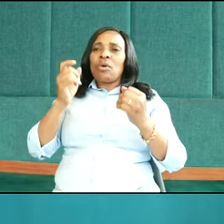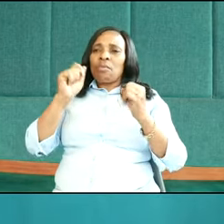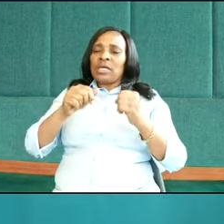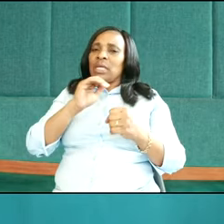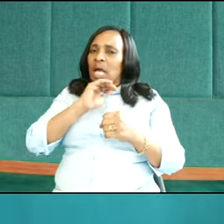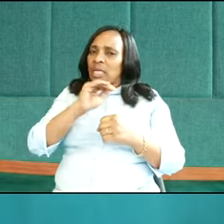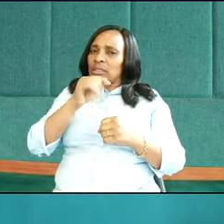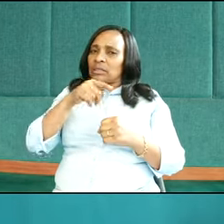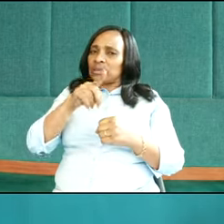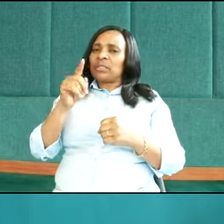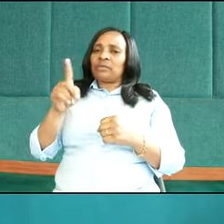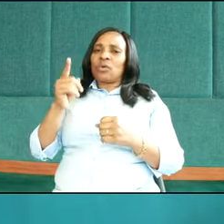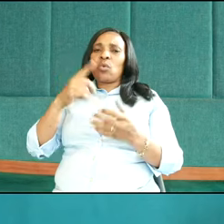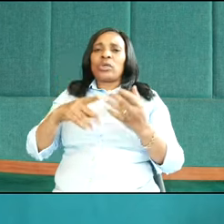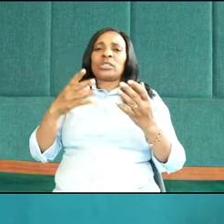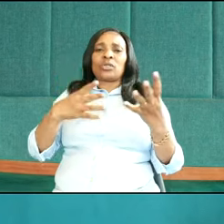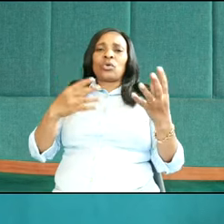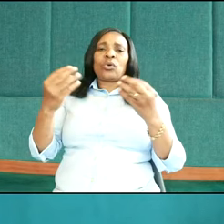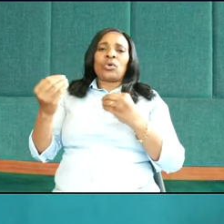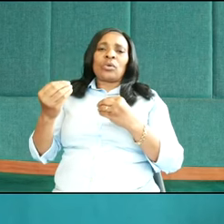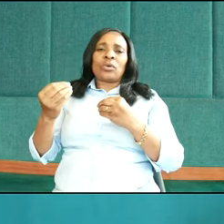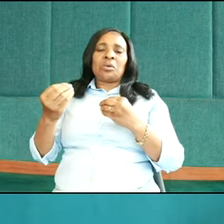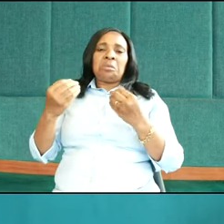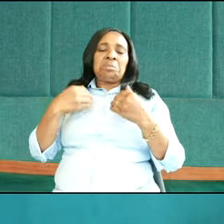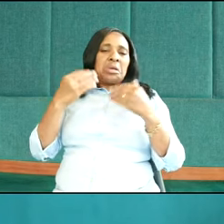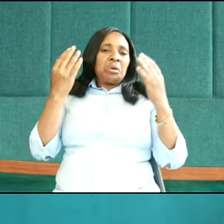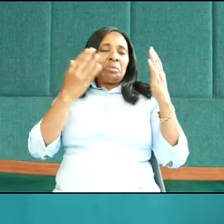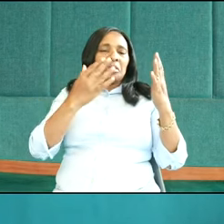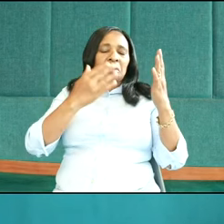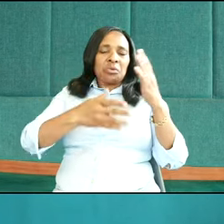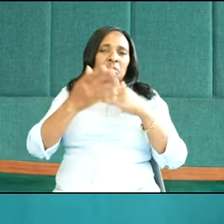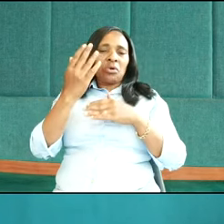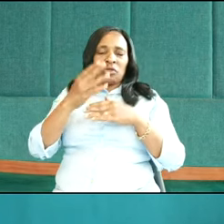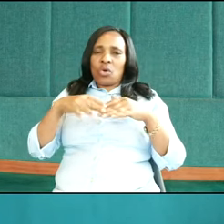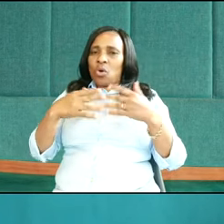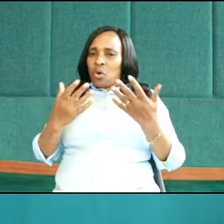to ask yourself, you know, what's going on? Am I really committed to God?